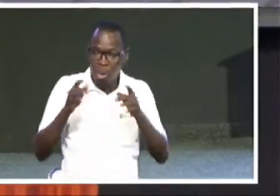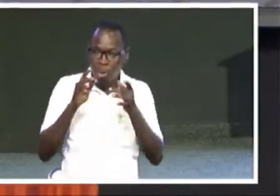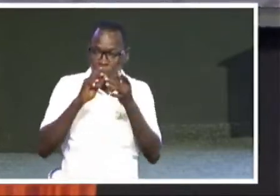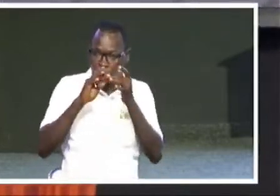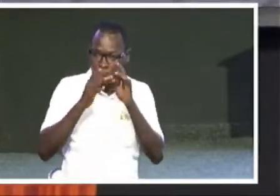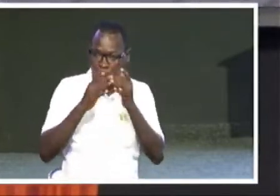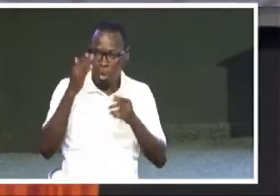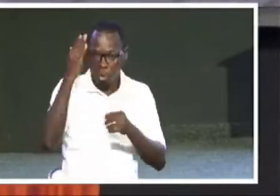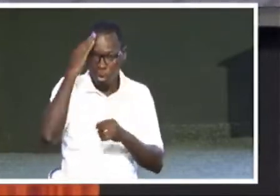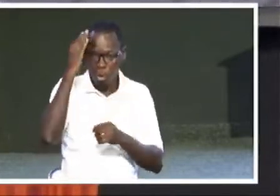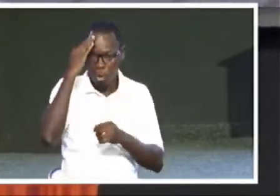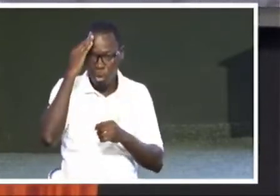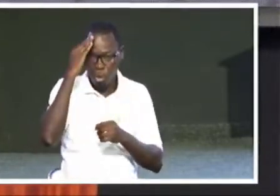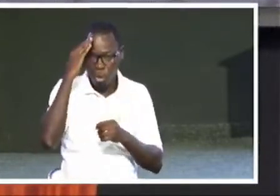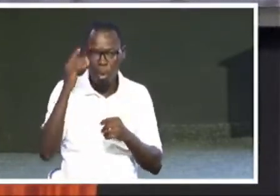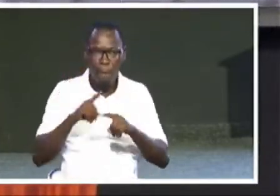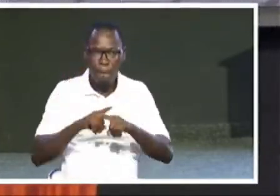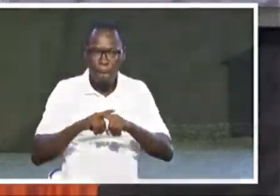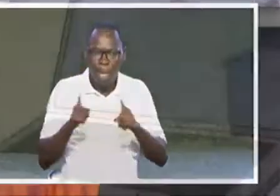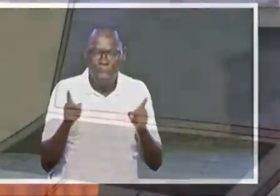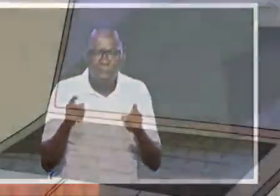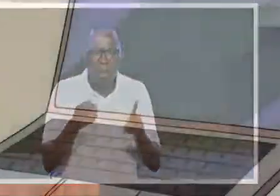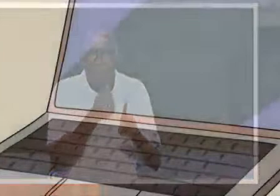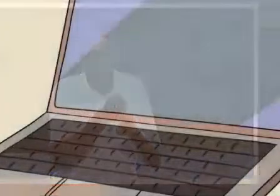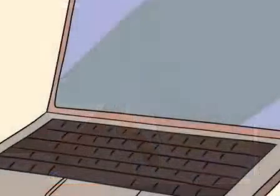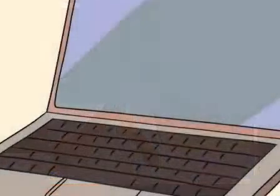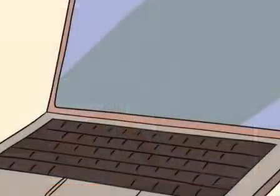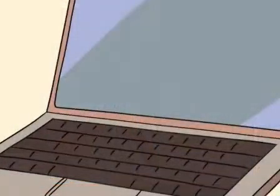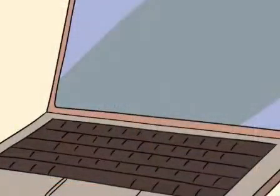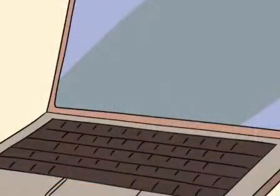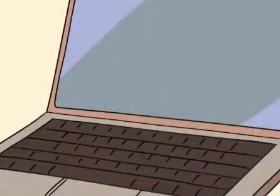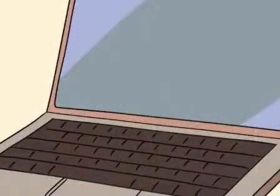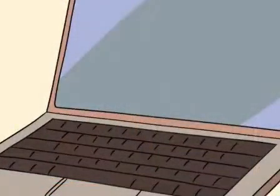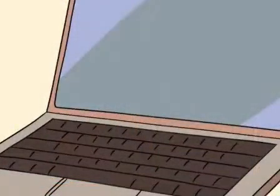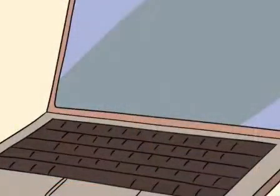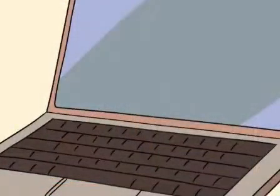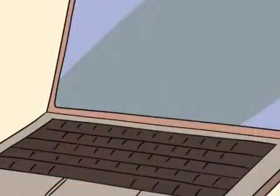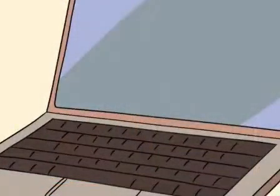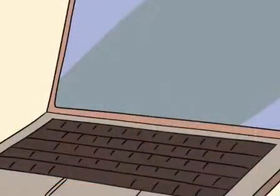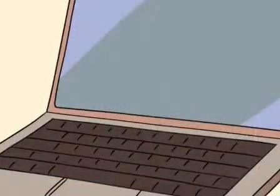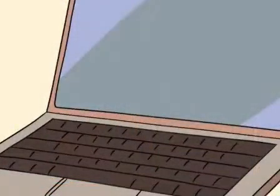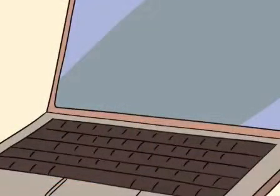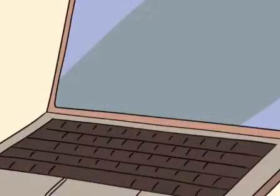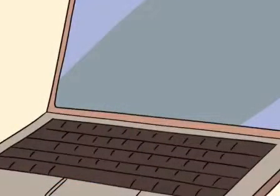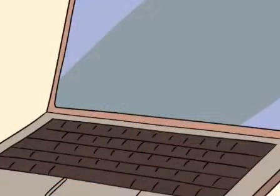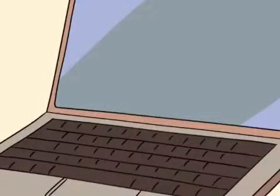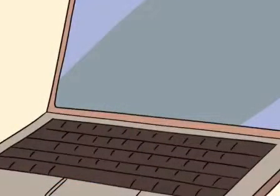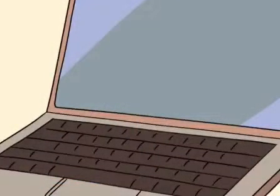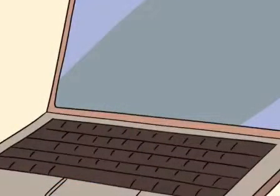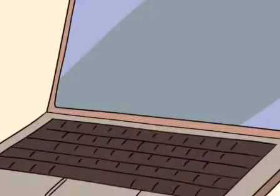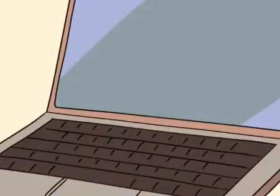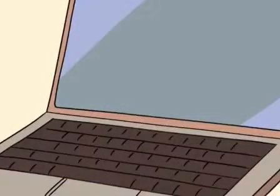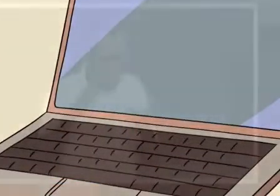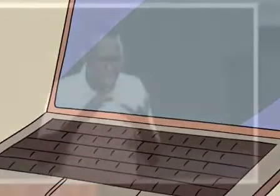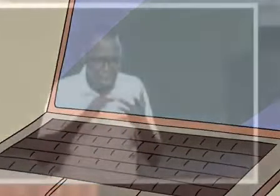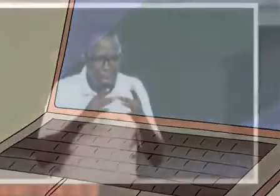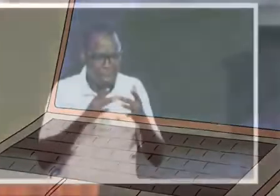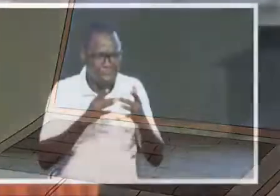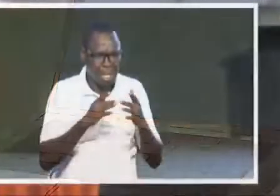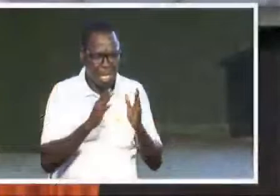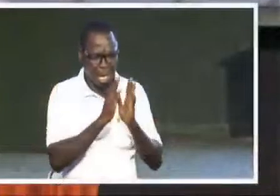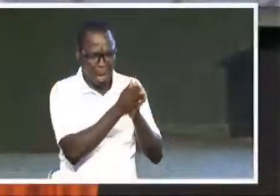longest time, I only buy my stuff on Instagram. I don't know who made this dress. I bought it on Instagram. I asked for